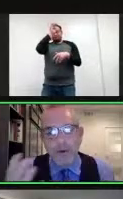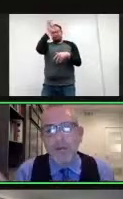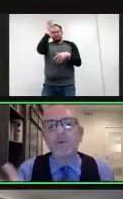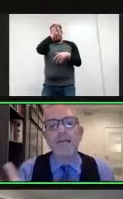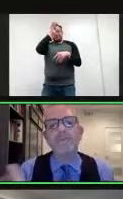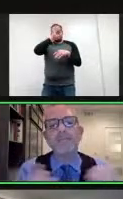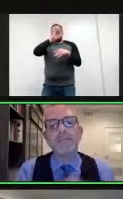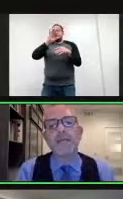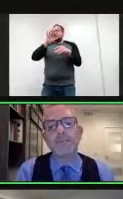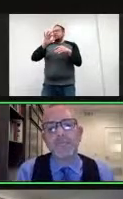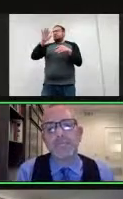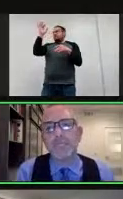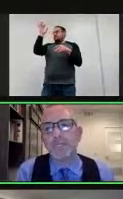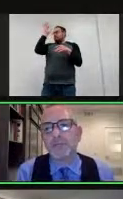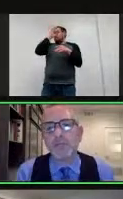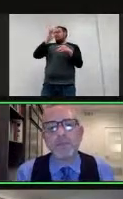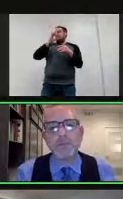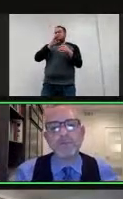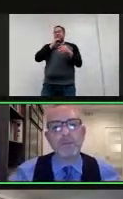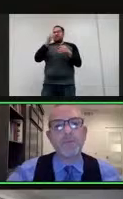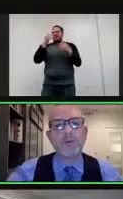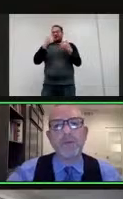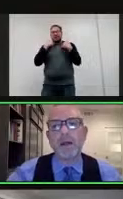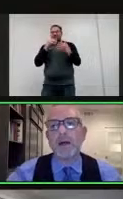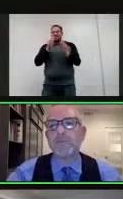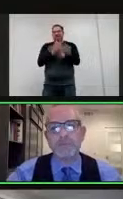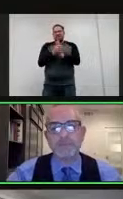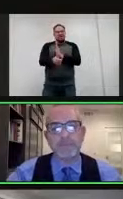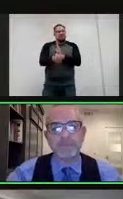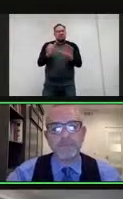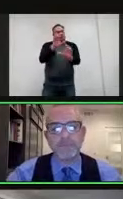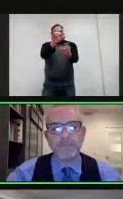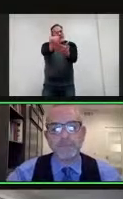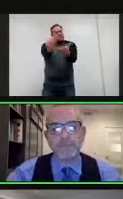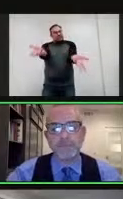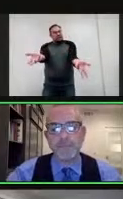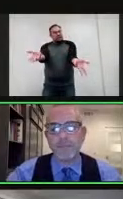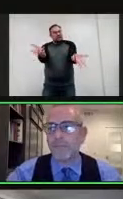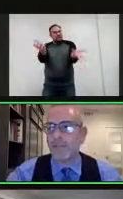they don't know, or they haven't yet developed the skills to be able to pull that off.